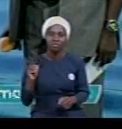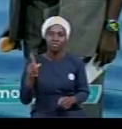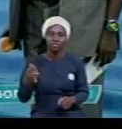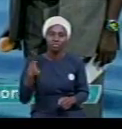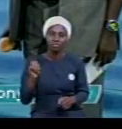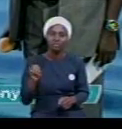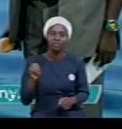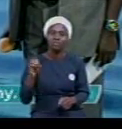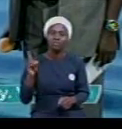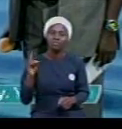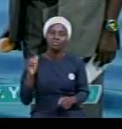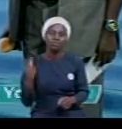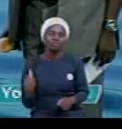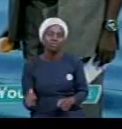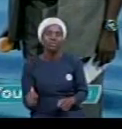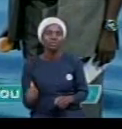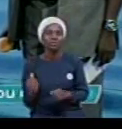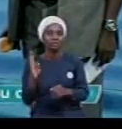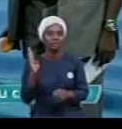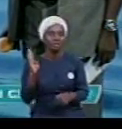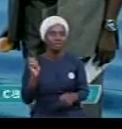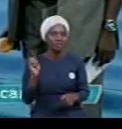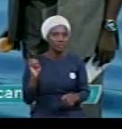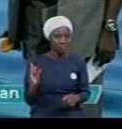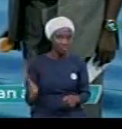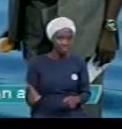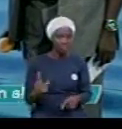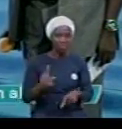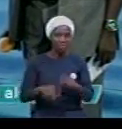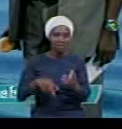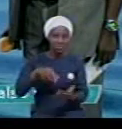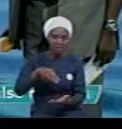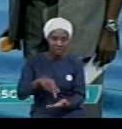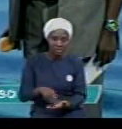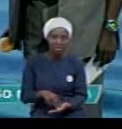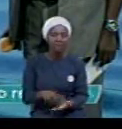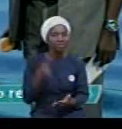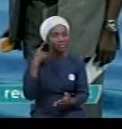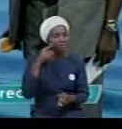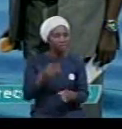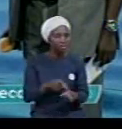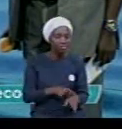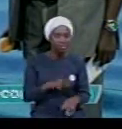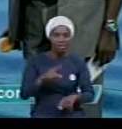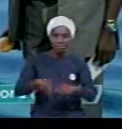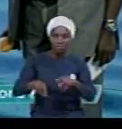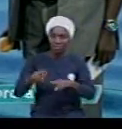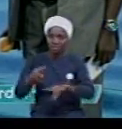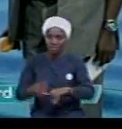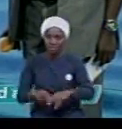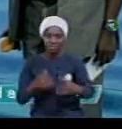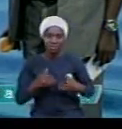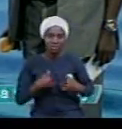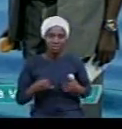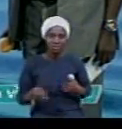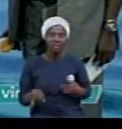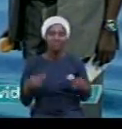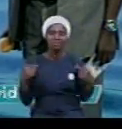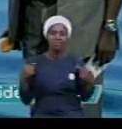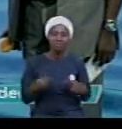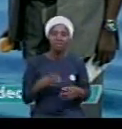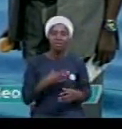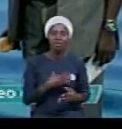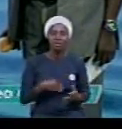said she cannot stand up for a while. She cannot sit down. She will be having the pains. In fact, the doctor now they